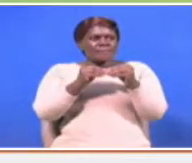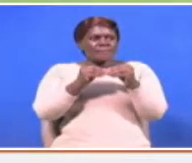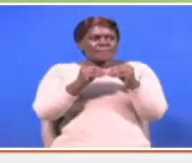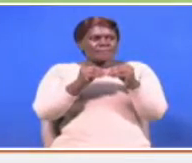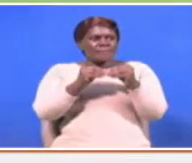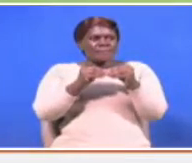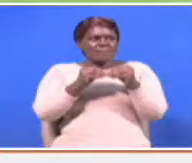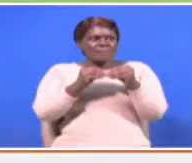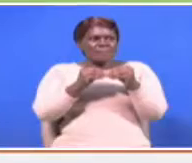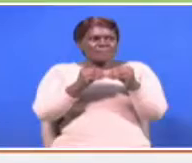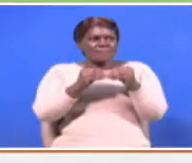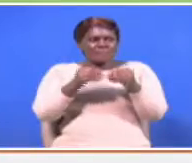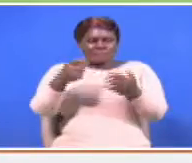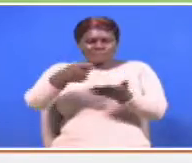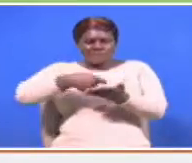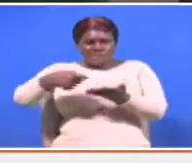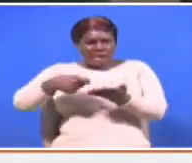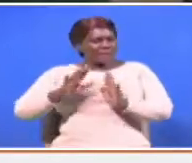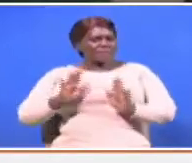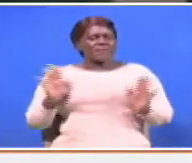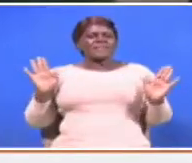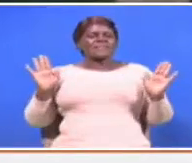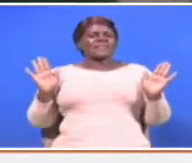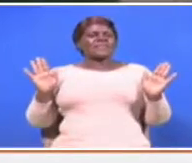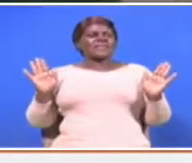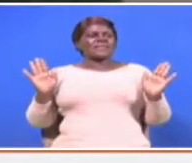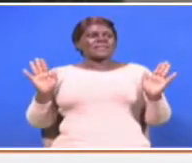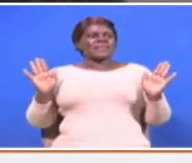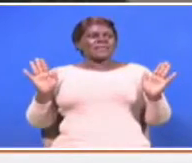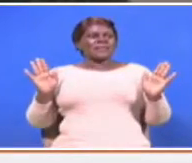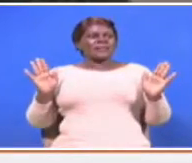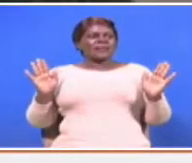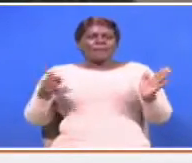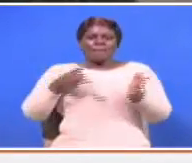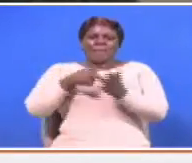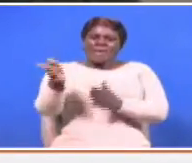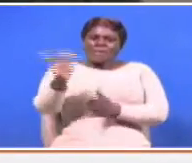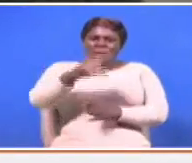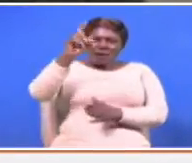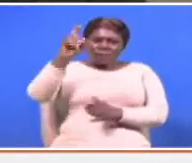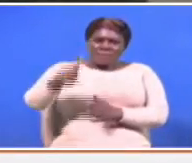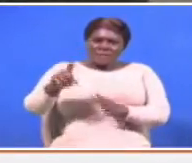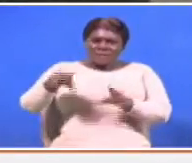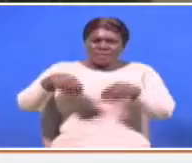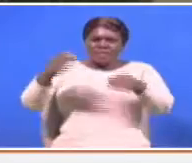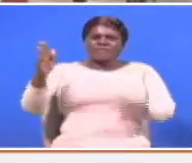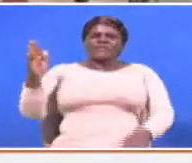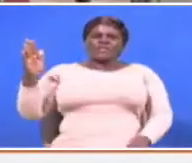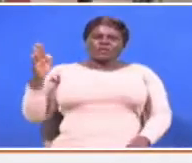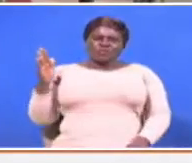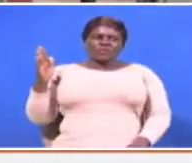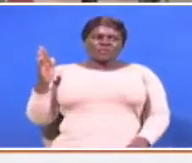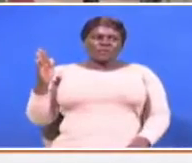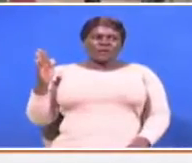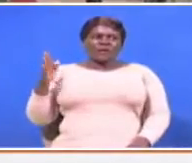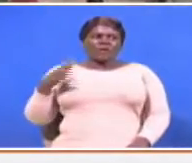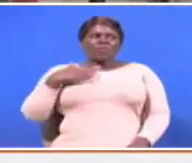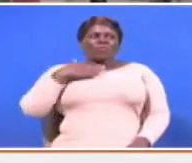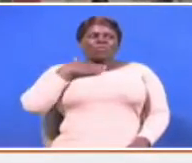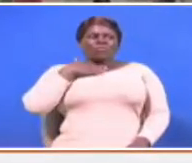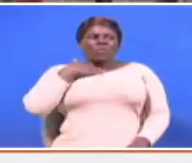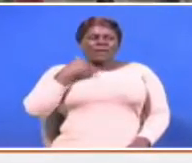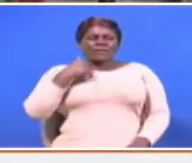you have to sign. To just sign, you have to bus that person. You have to give him security. You have to pay him. You have to pay per